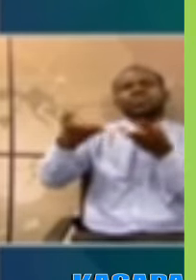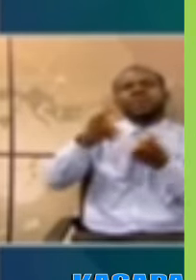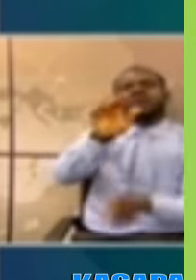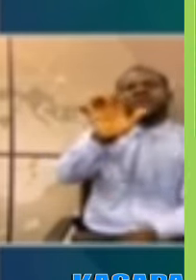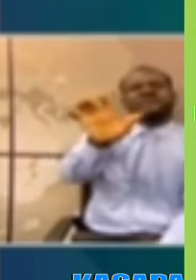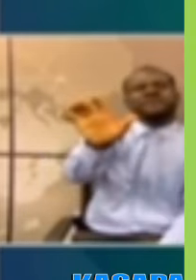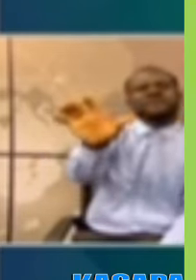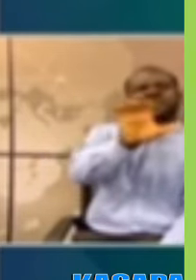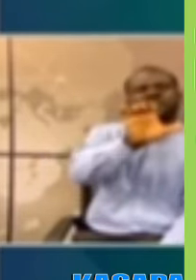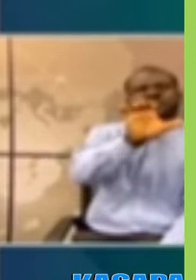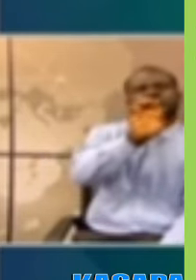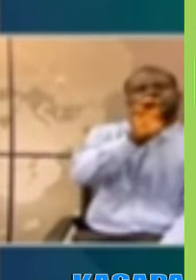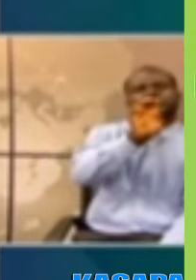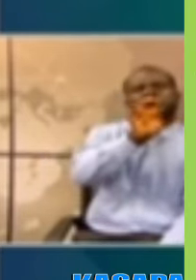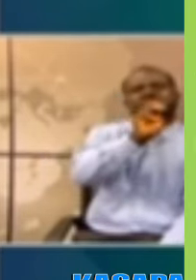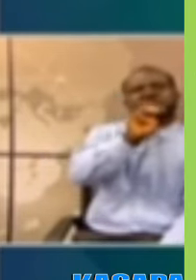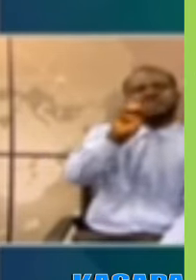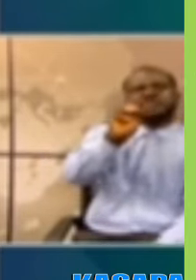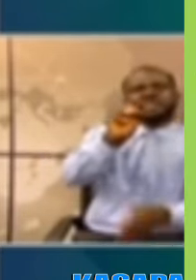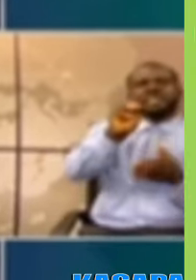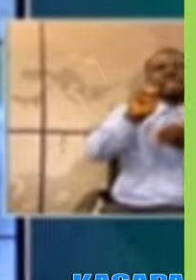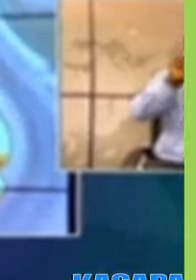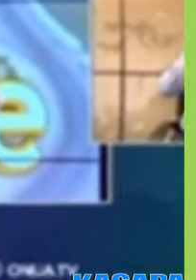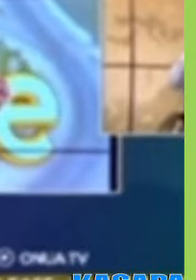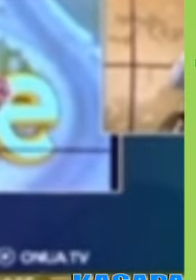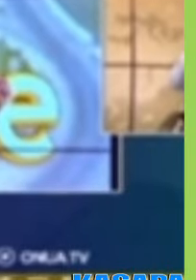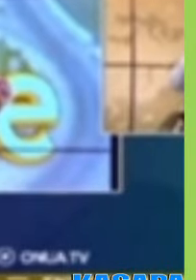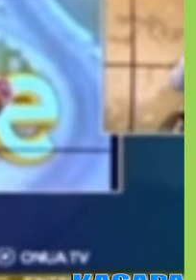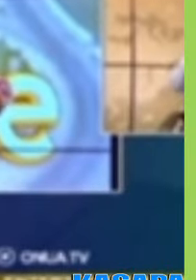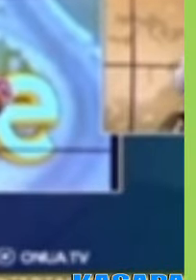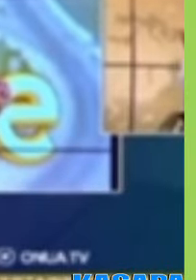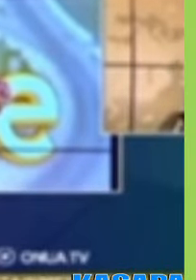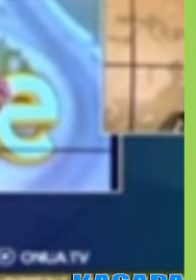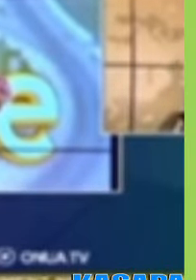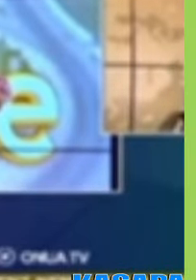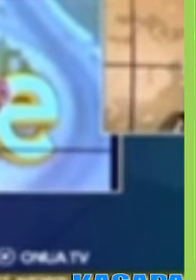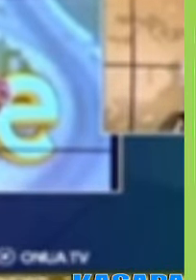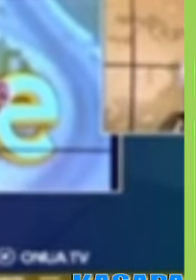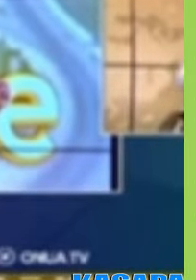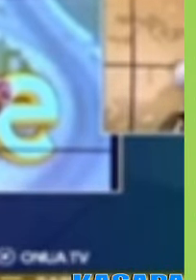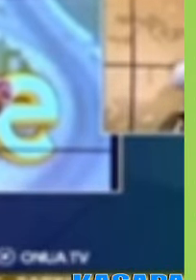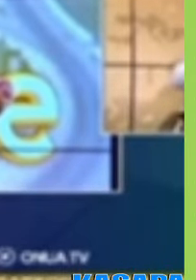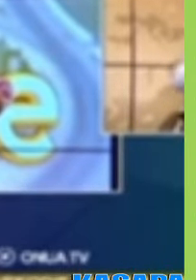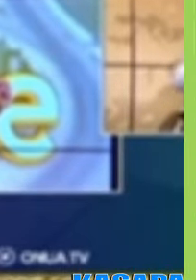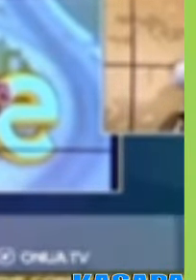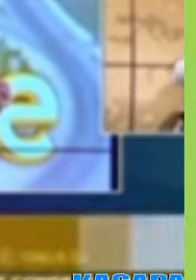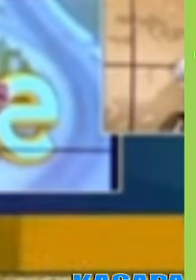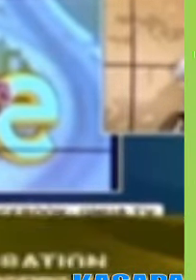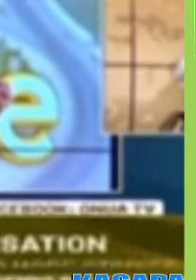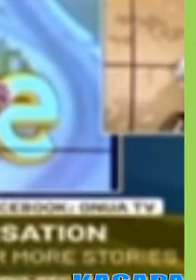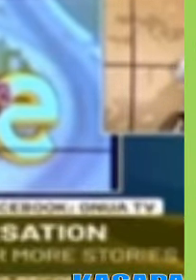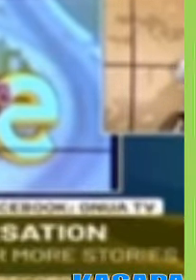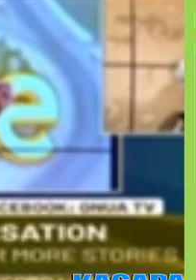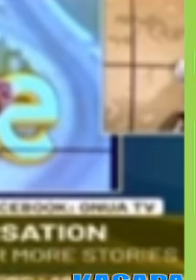regions no ma create ne ho na ukwa sa new region ni mu like savannah region, and savannah region is one